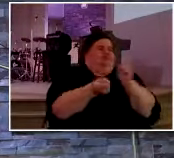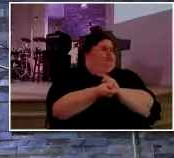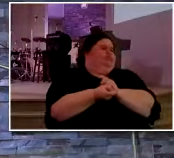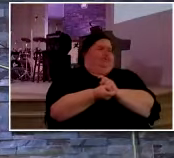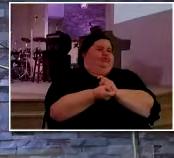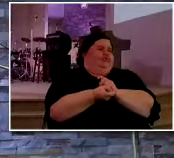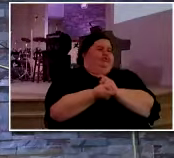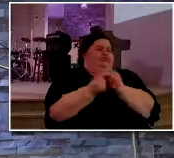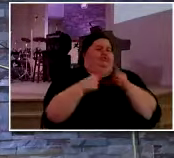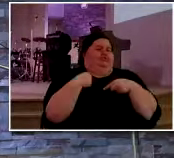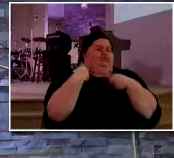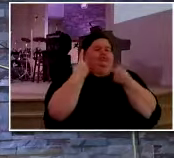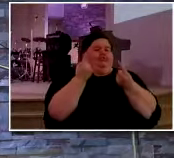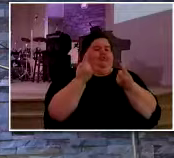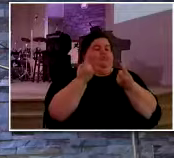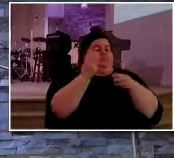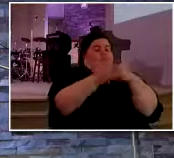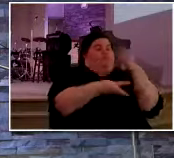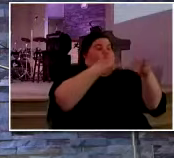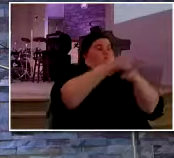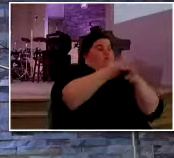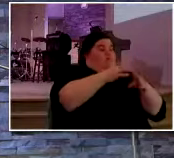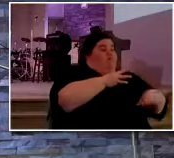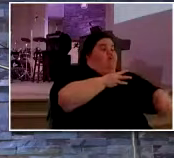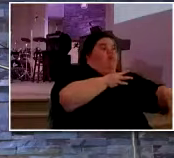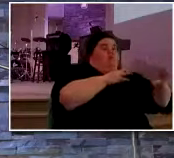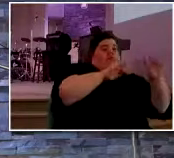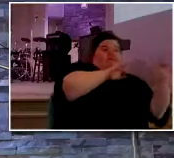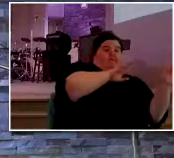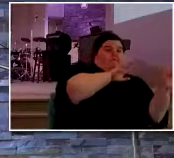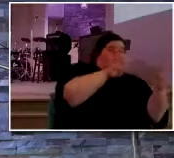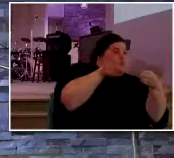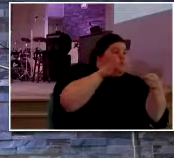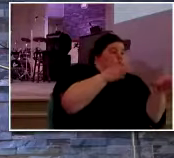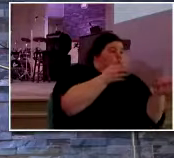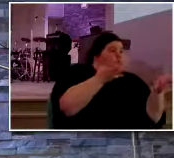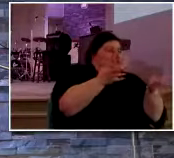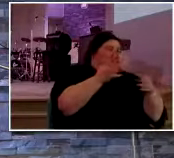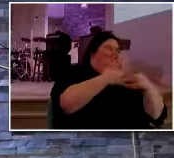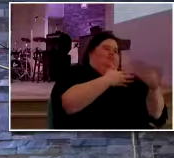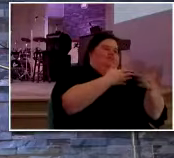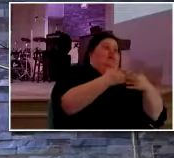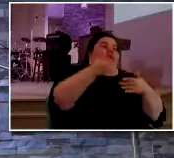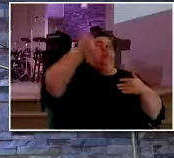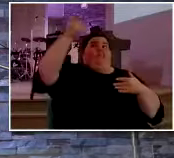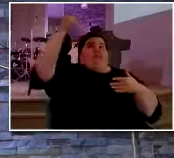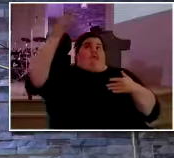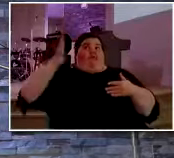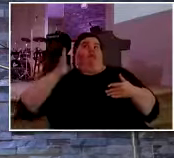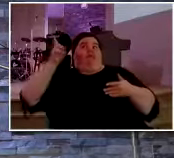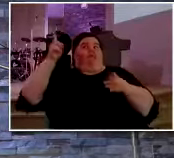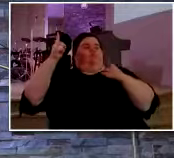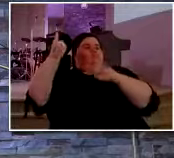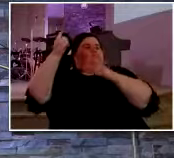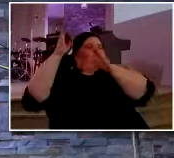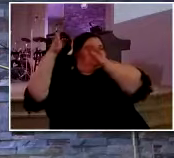No matter what the world focuses on, God's only got one focus. And that is you and I would not